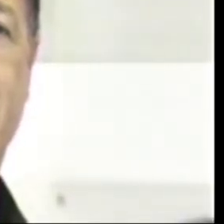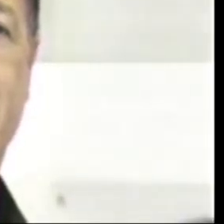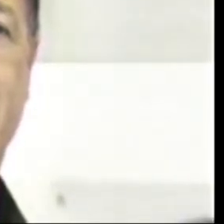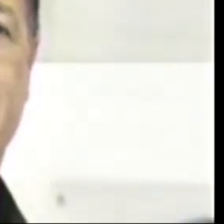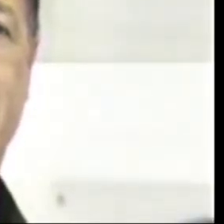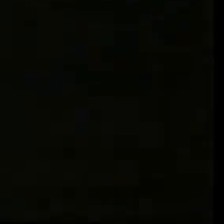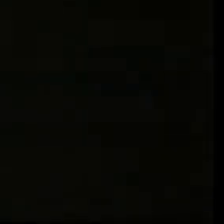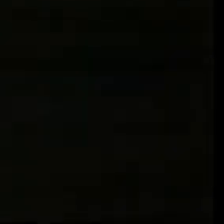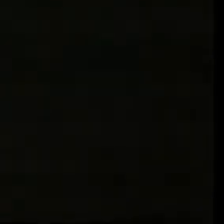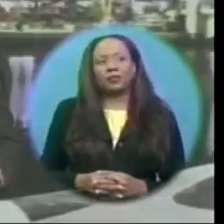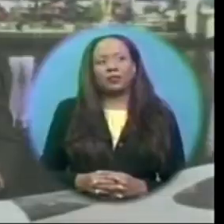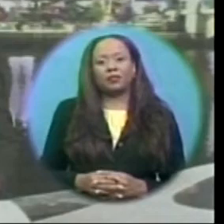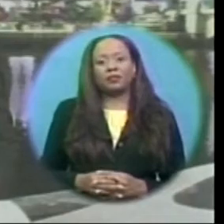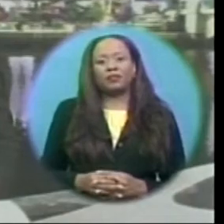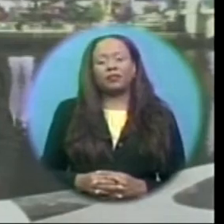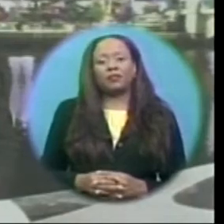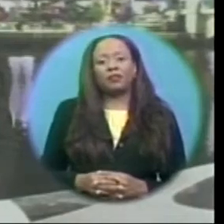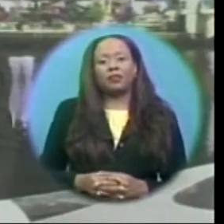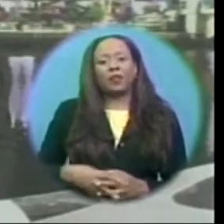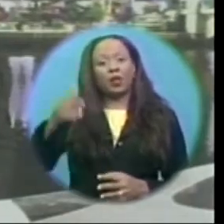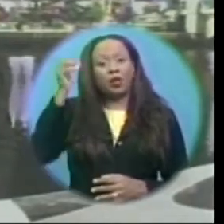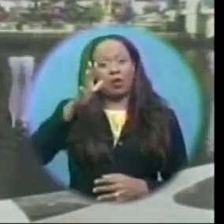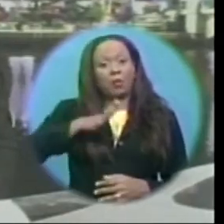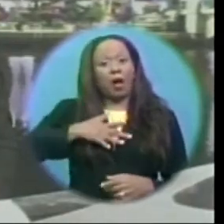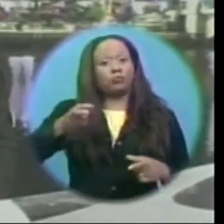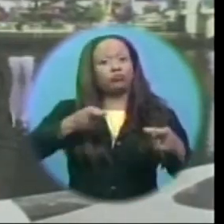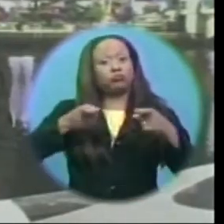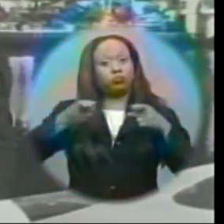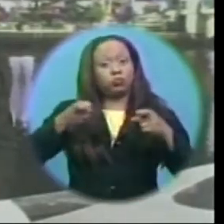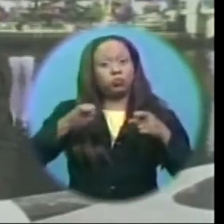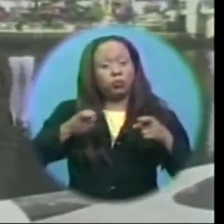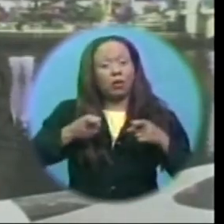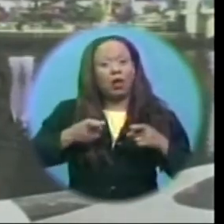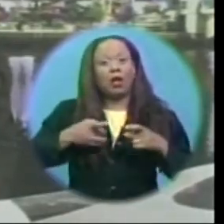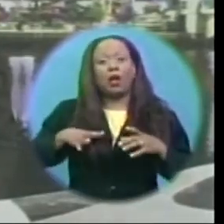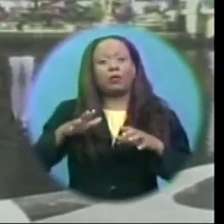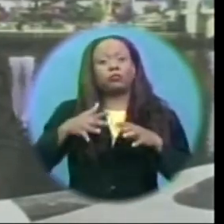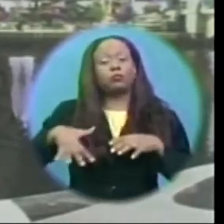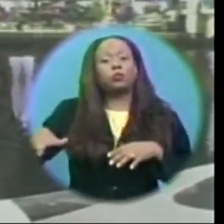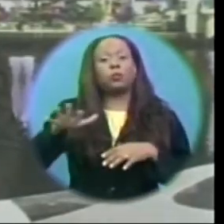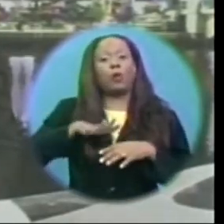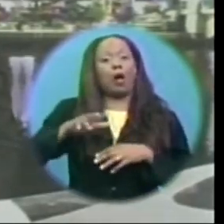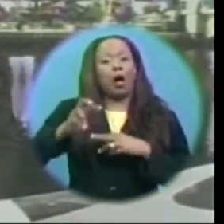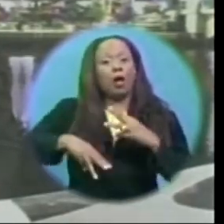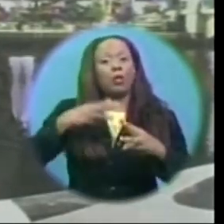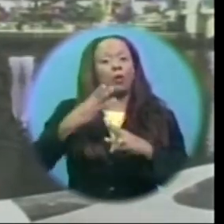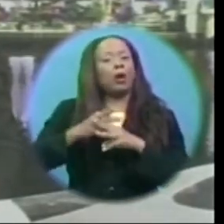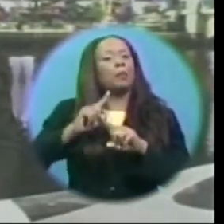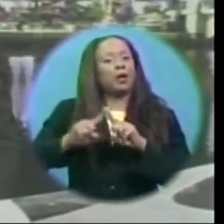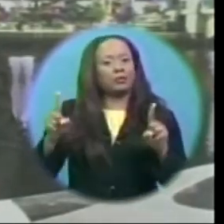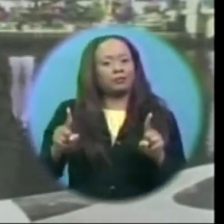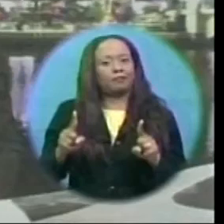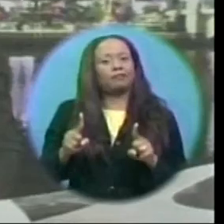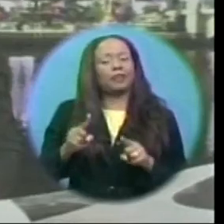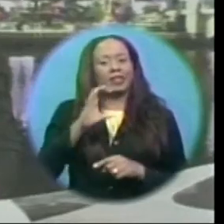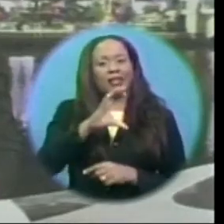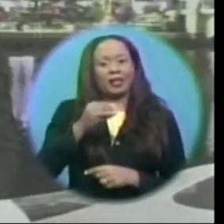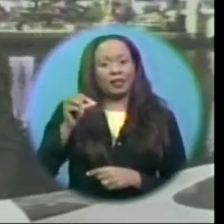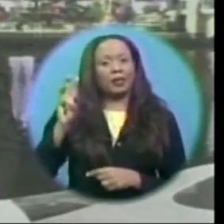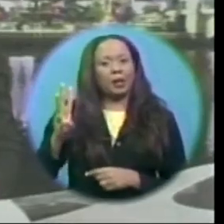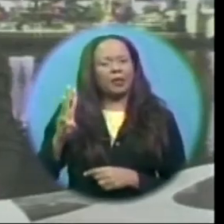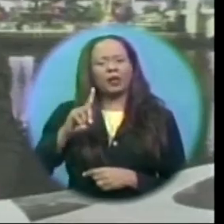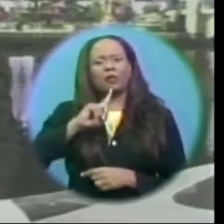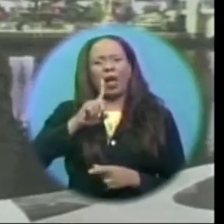in Canada and for the past 13 years across the Caribbean and Latin America. During his tenure at CNW, Reed has driven